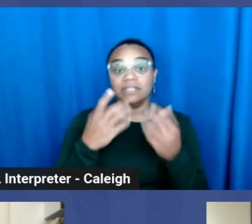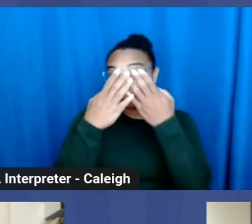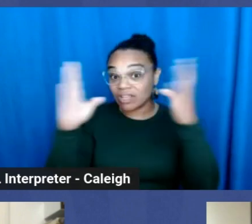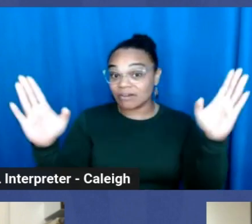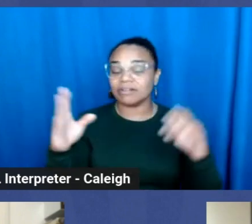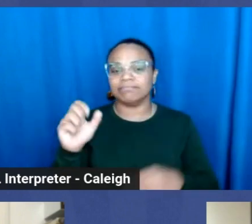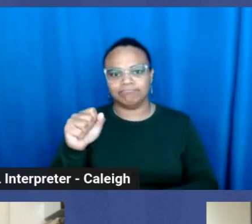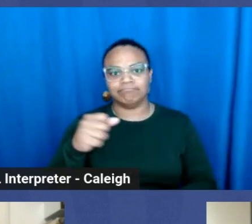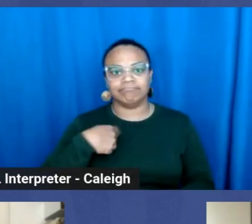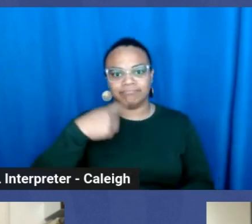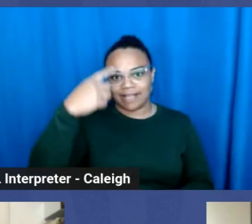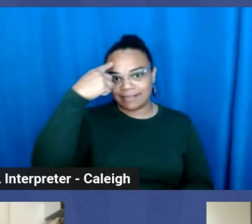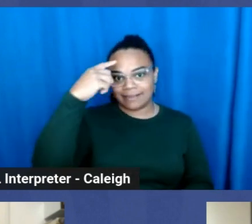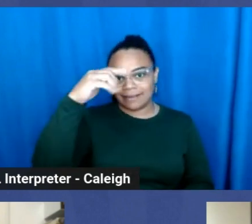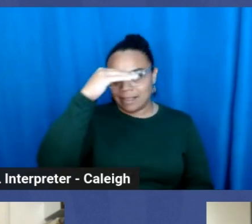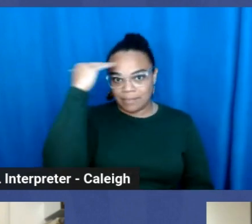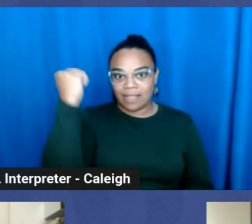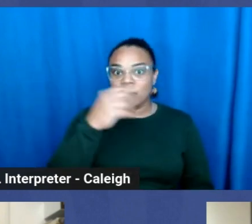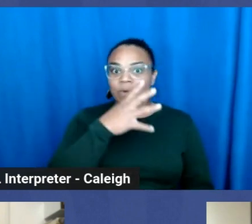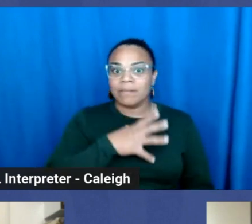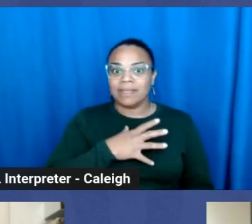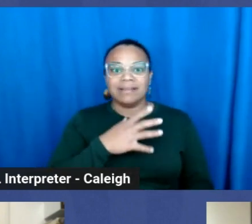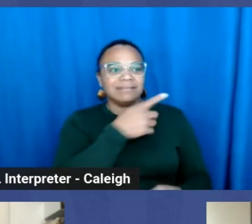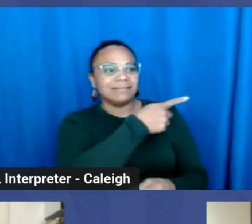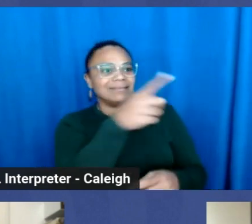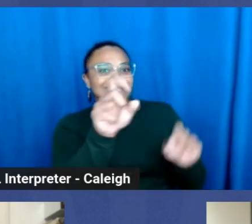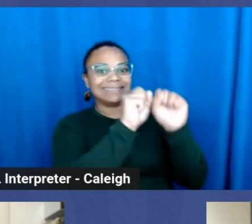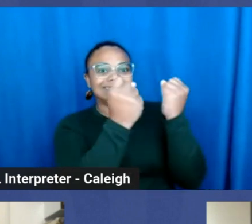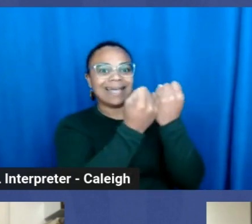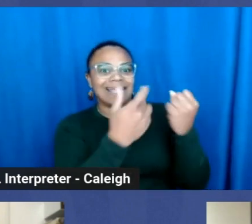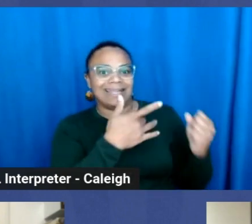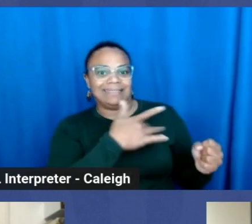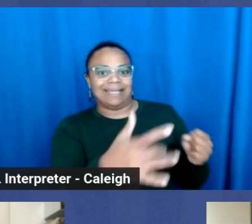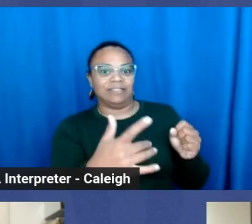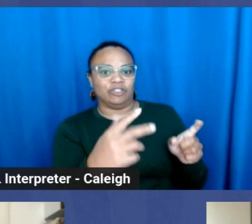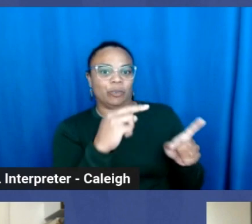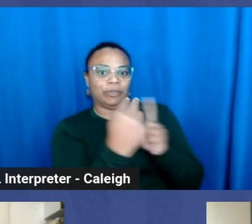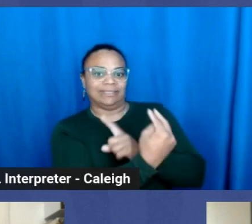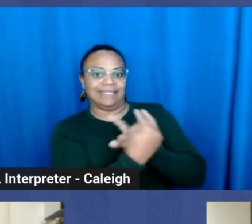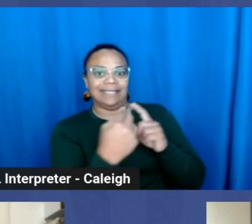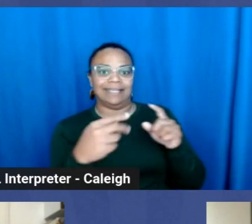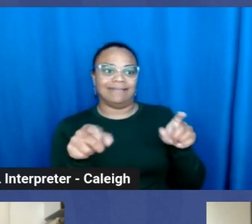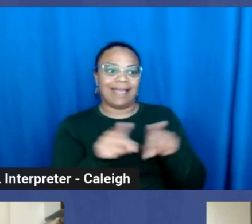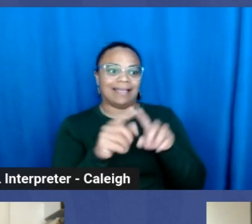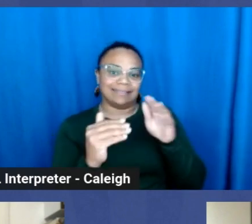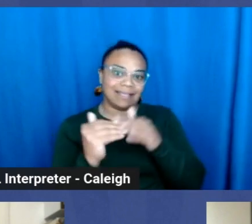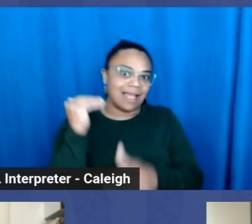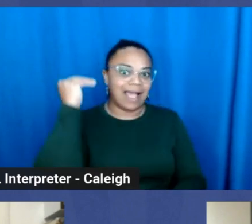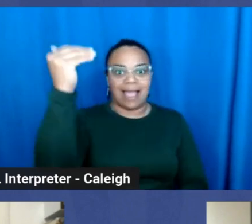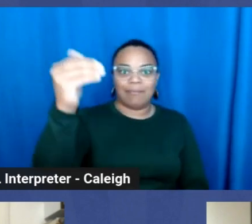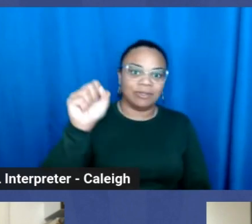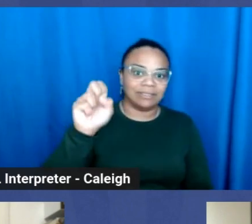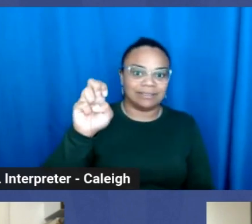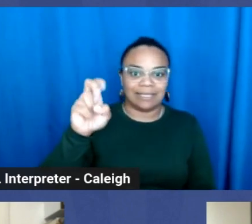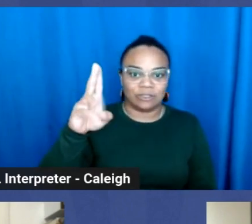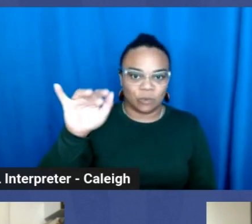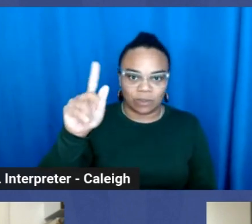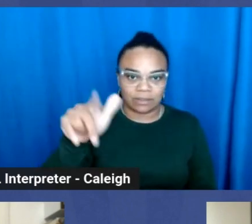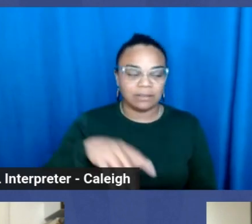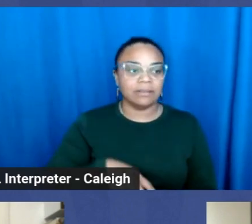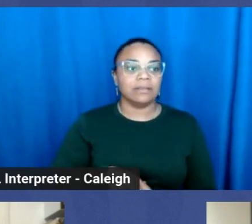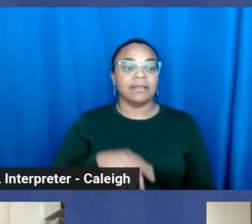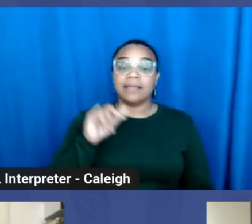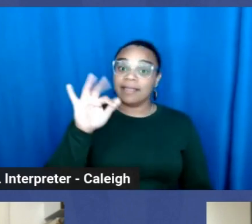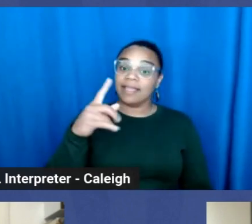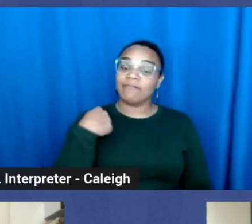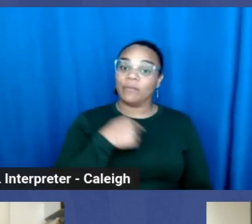we are already hypersexualized, and the minute we own that, take it, and say,